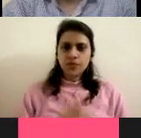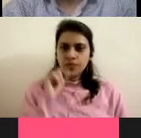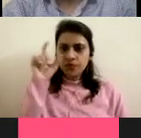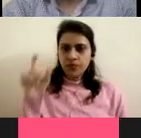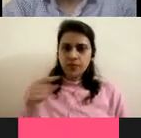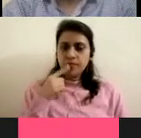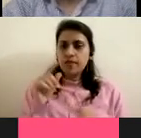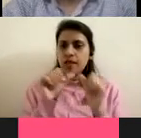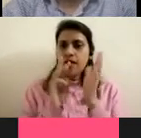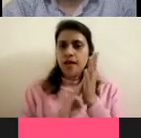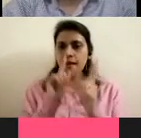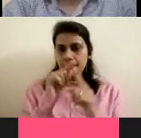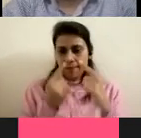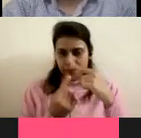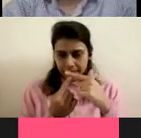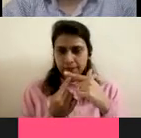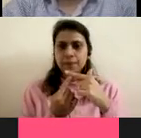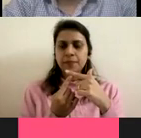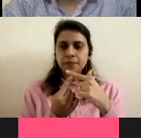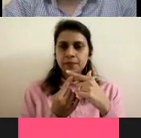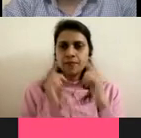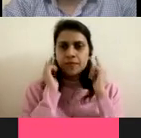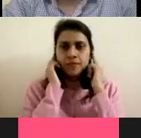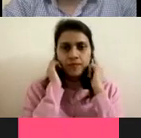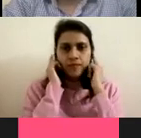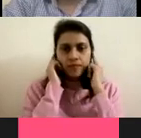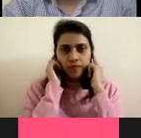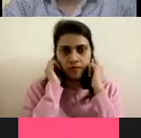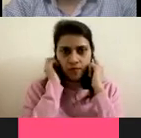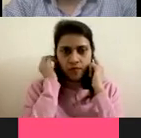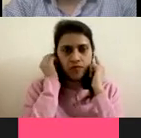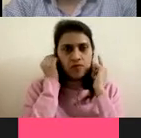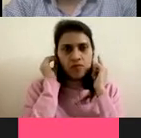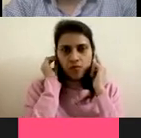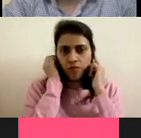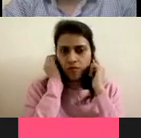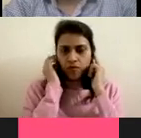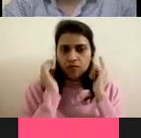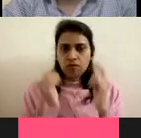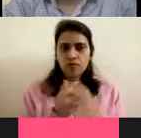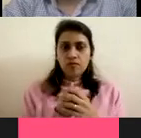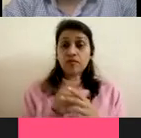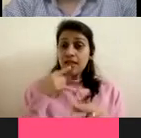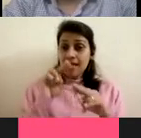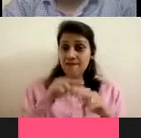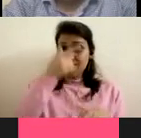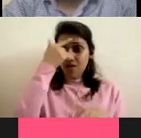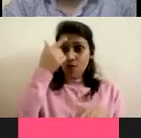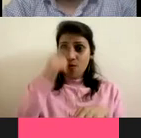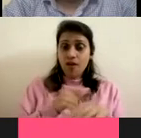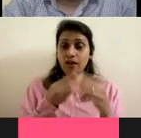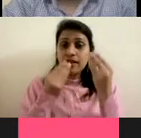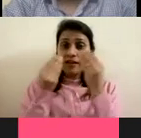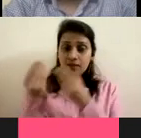Amit Bansuri here. Yeah, Amit. That video shows that if given opportunity,